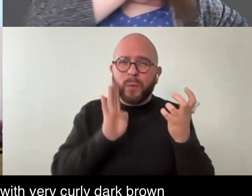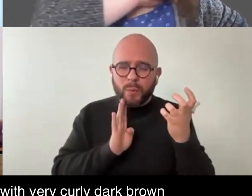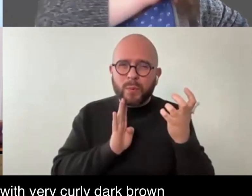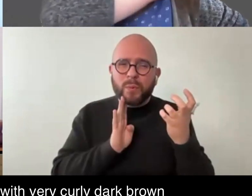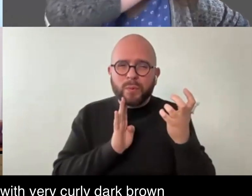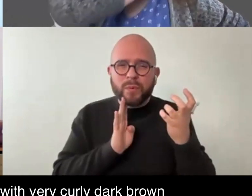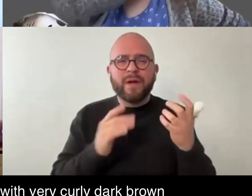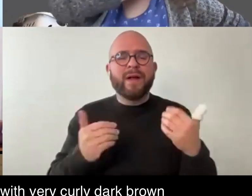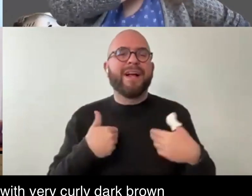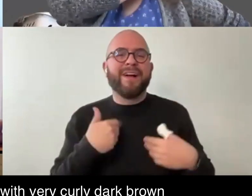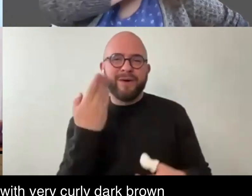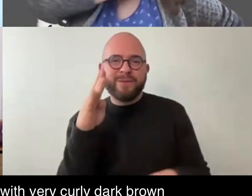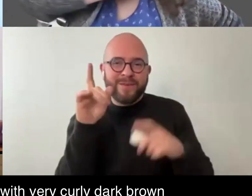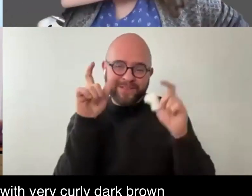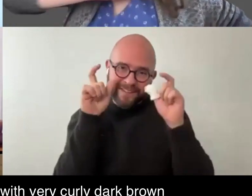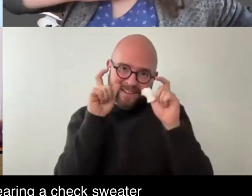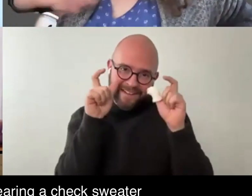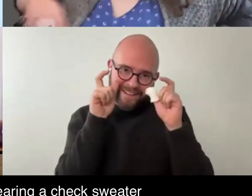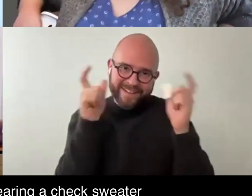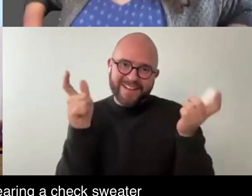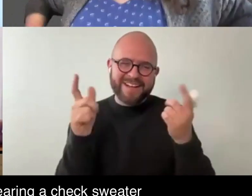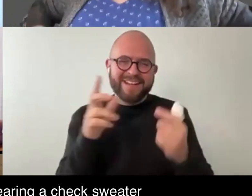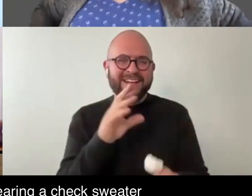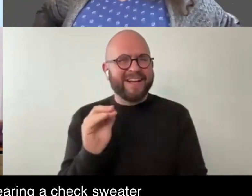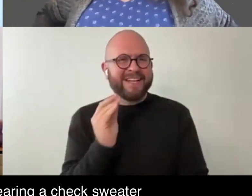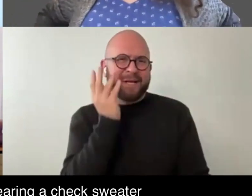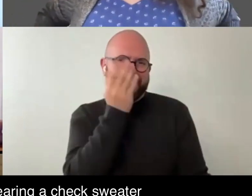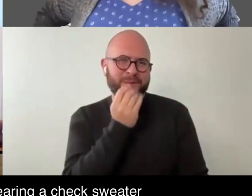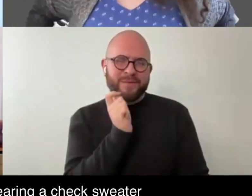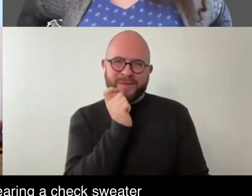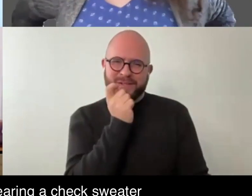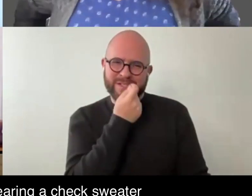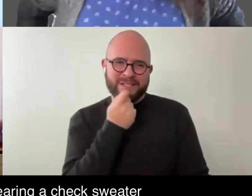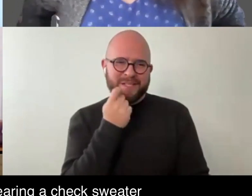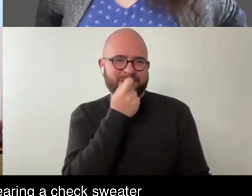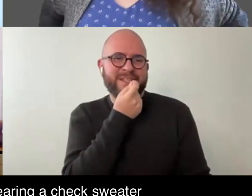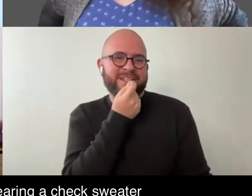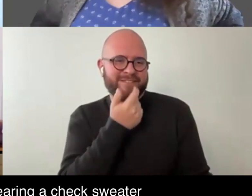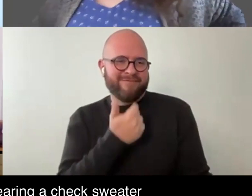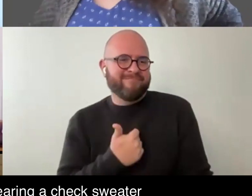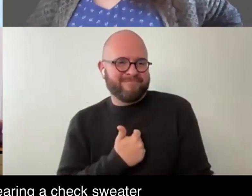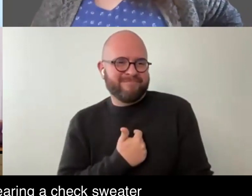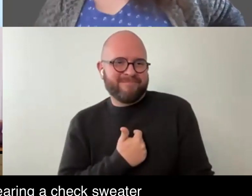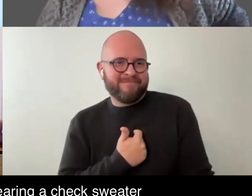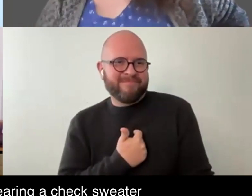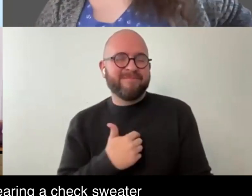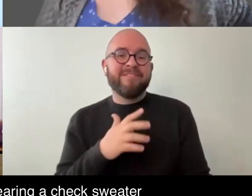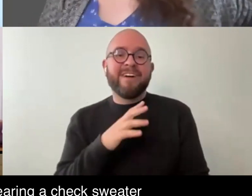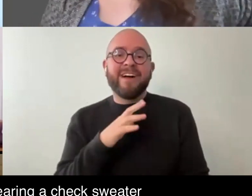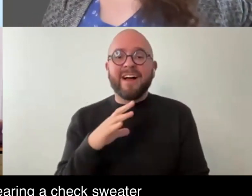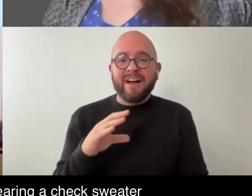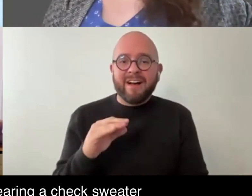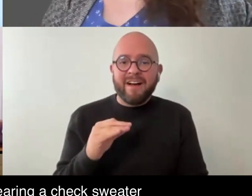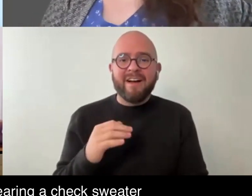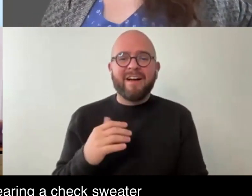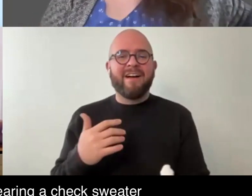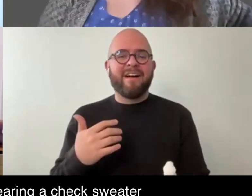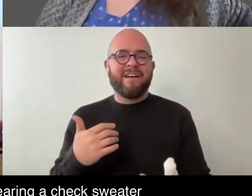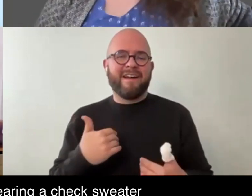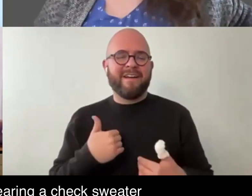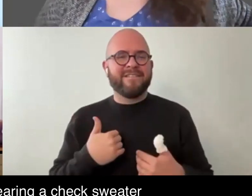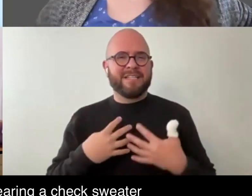blue glasses. I have this lovely lipstick on. And wearing a check